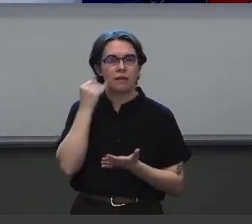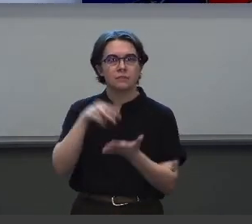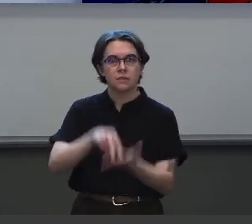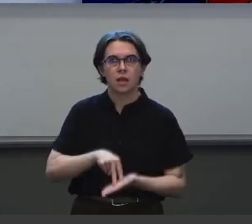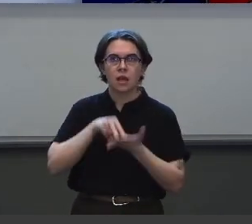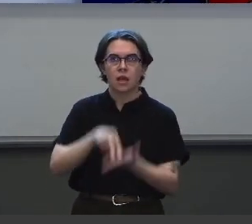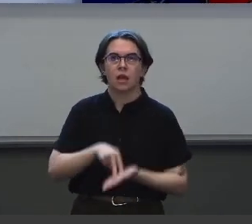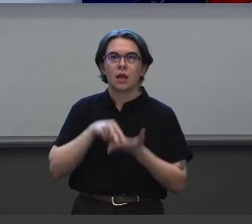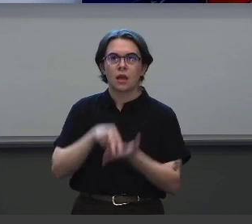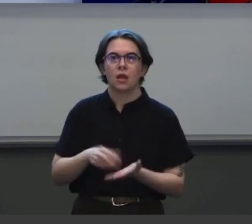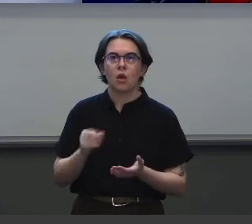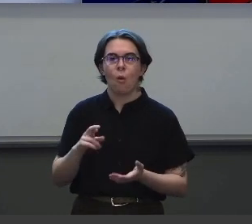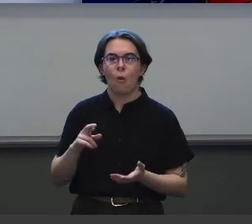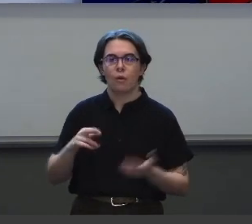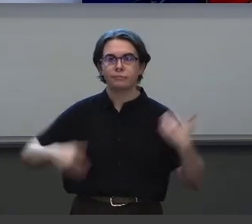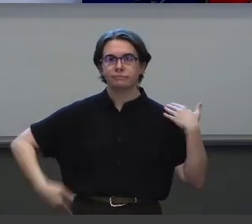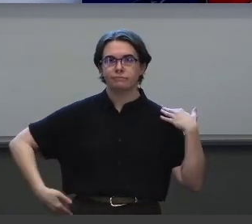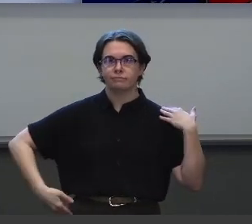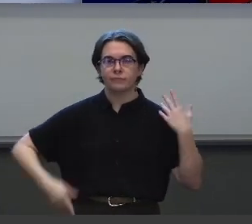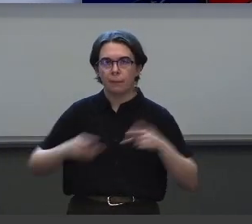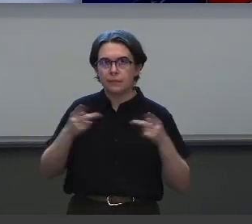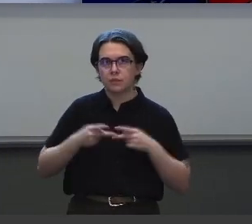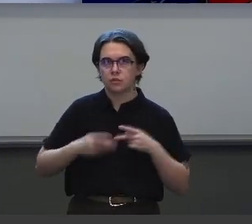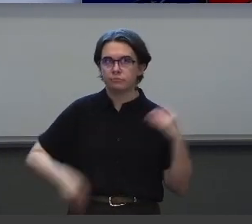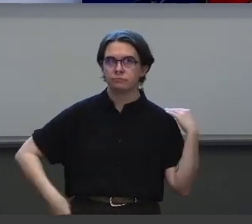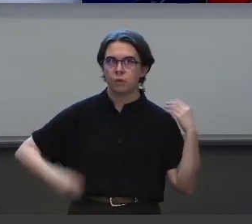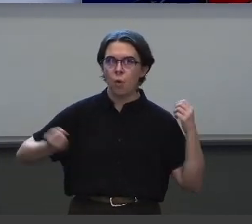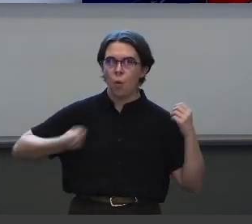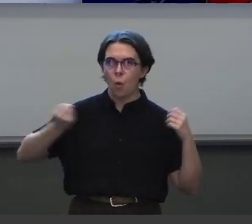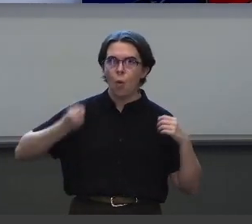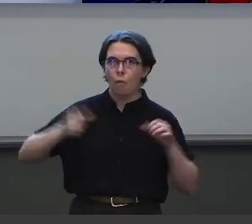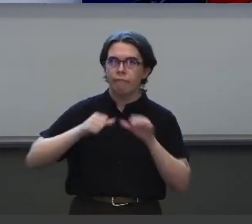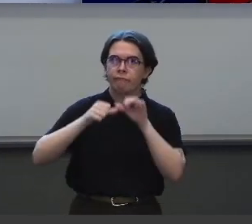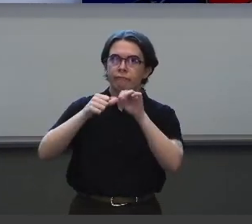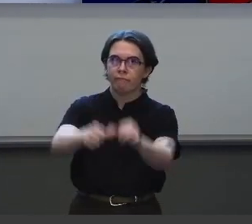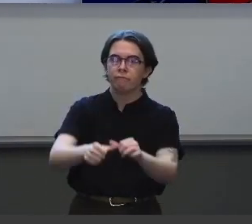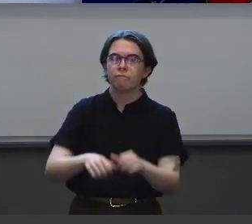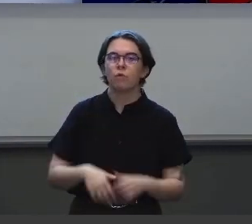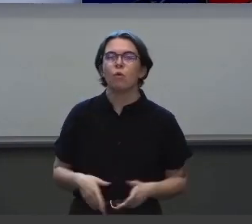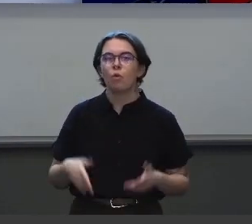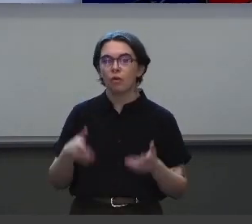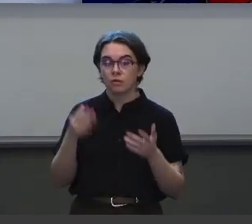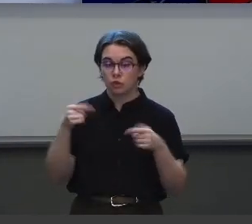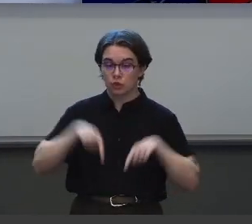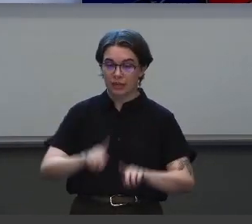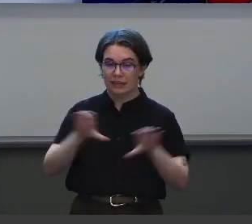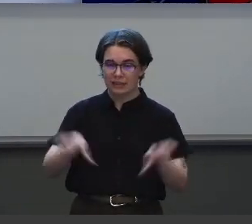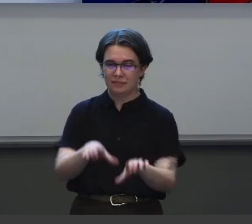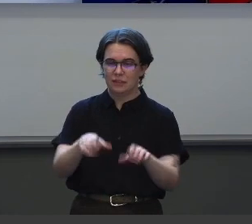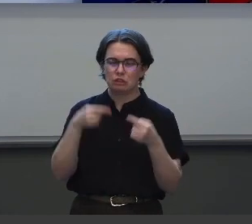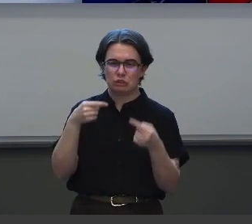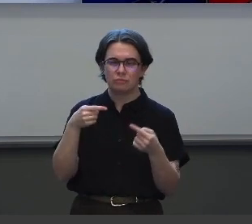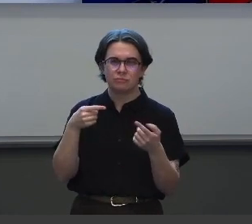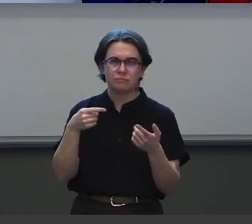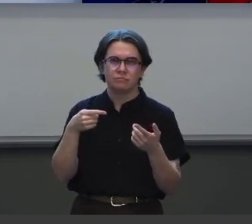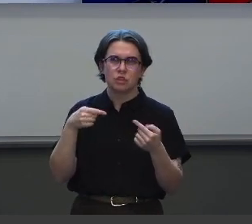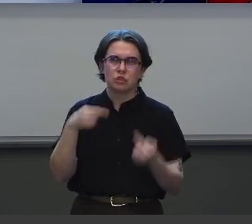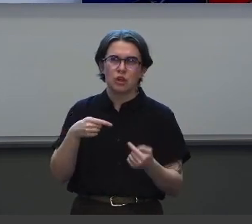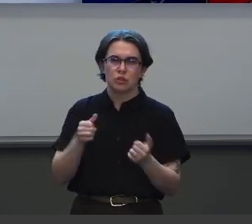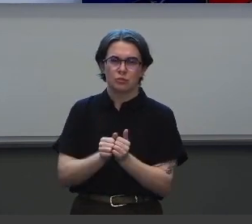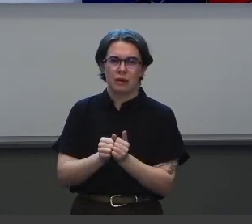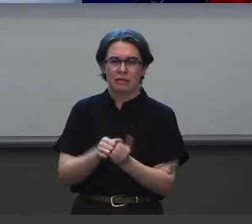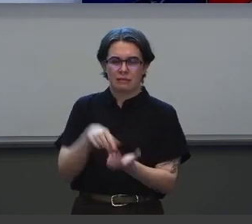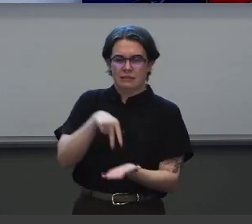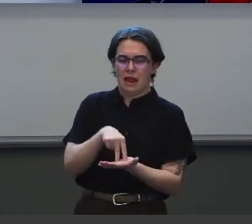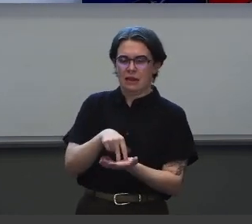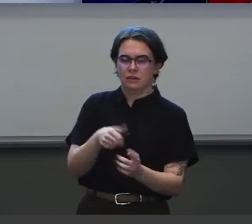a particular body position, and props to support self even during activity. Then our very last domain is